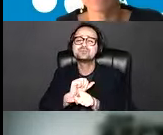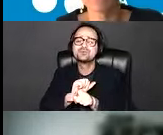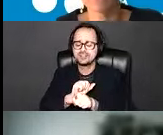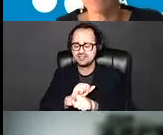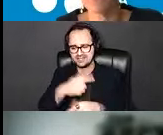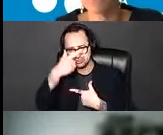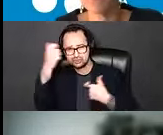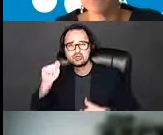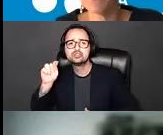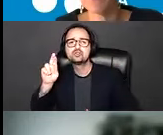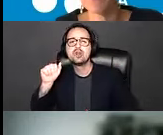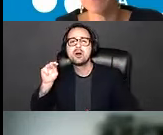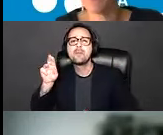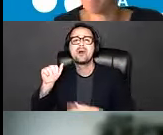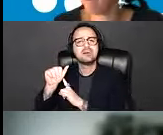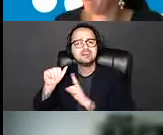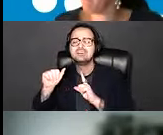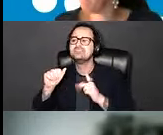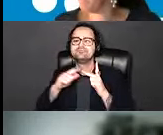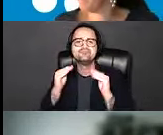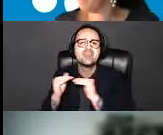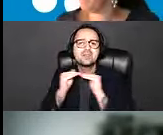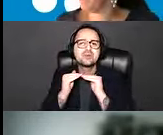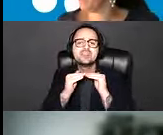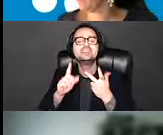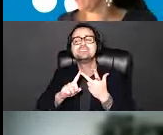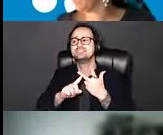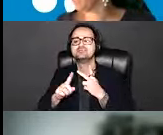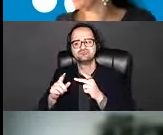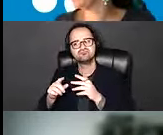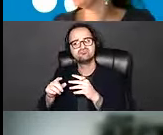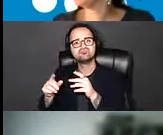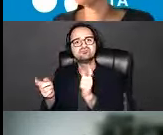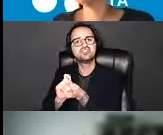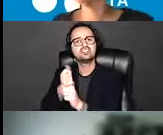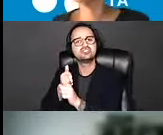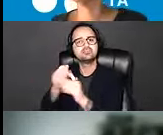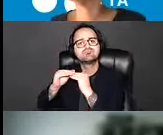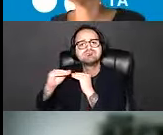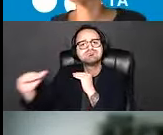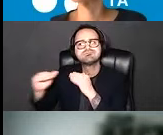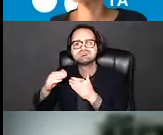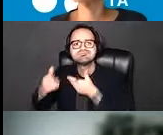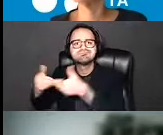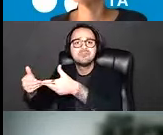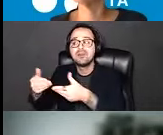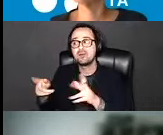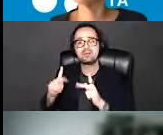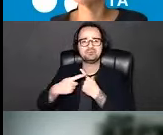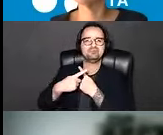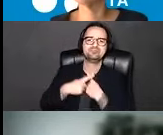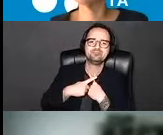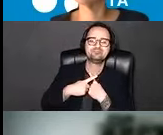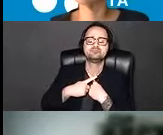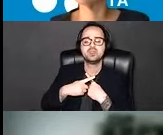and to think about equity and to think about sustainable change, because I know there are people out there who really need us to be thinking about